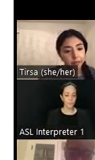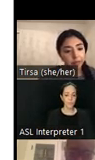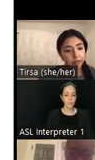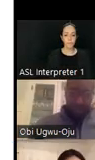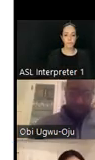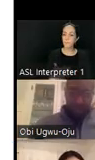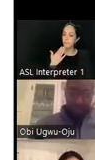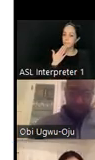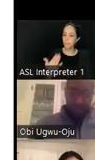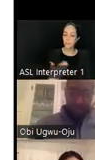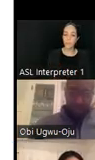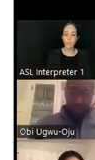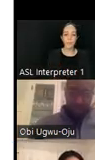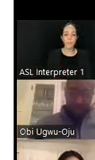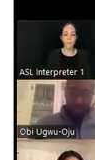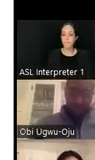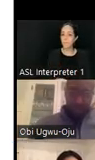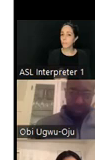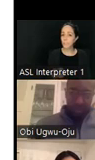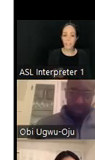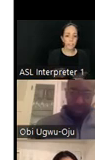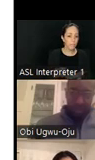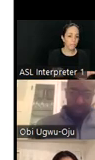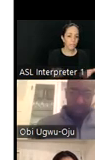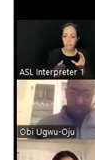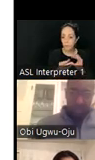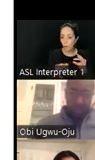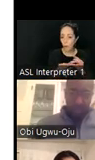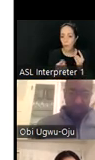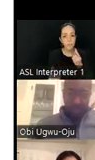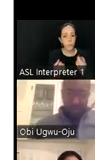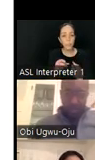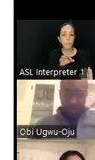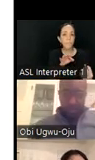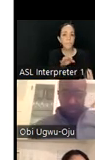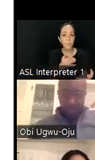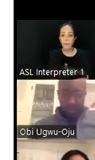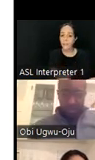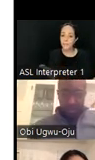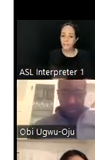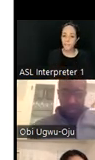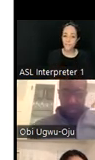Thank you. Do we have any others, any other comment, questions, feedback?